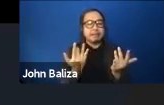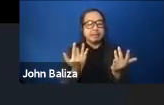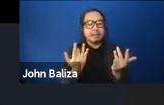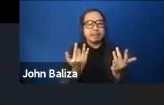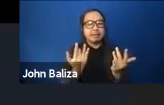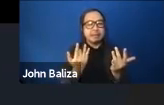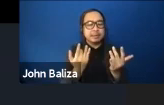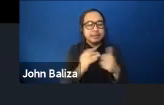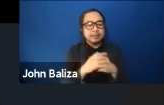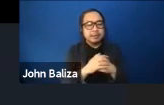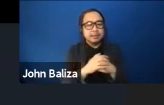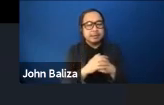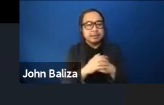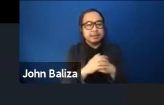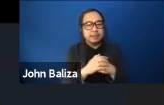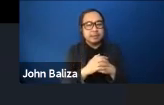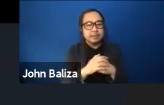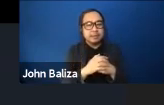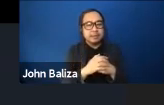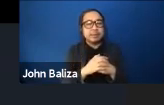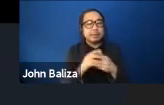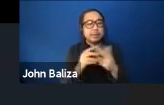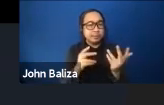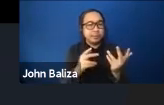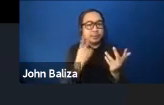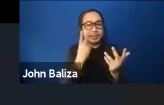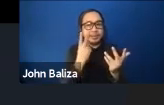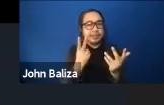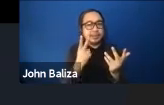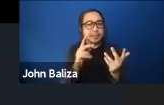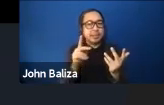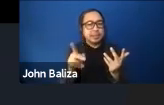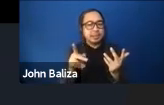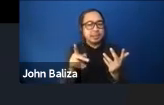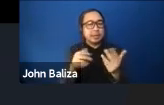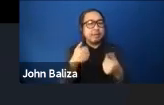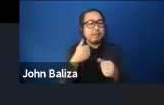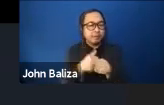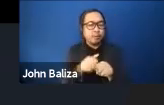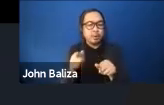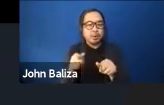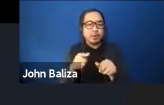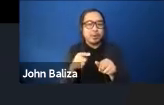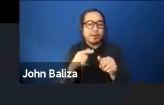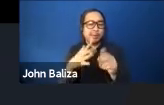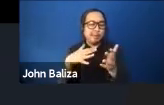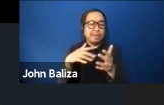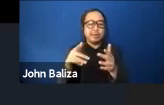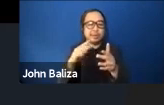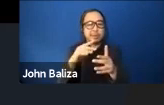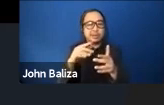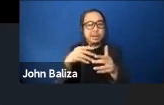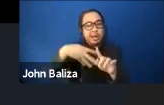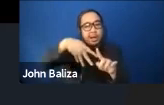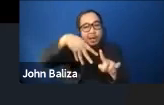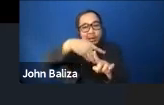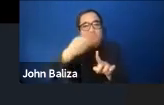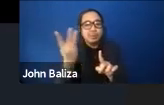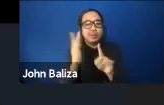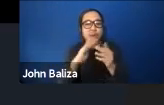let us fall through the vulnerability, facing vulnerability.